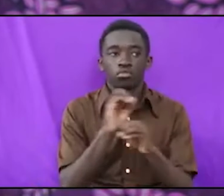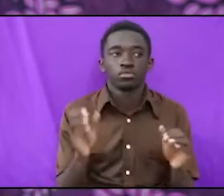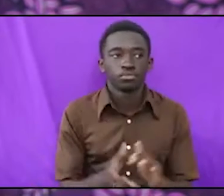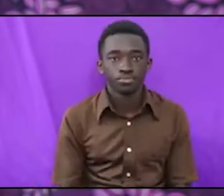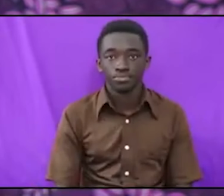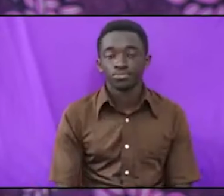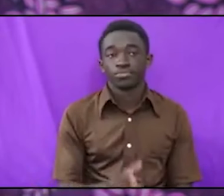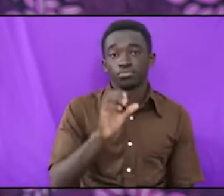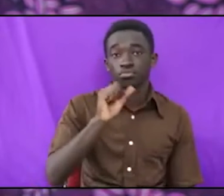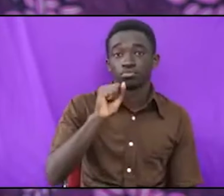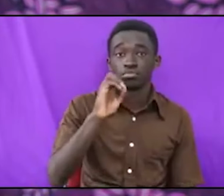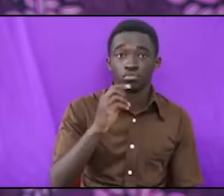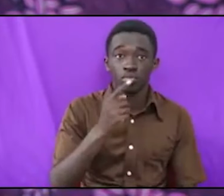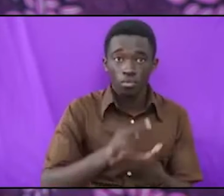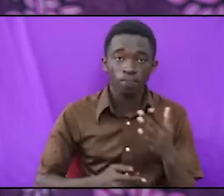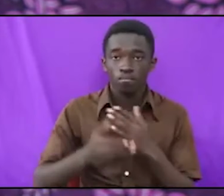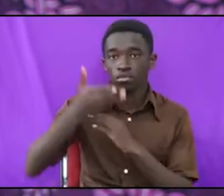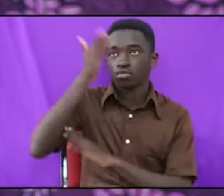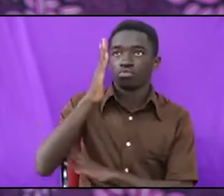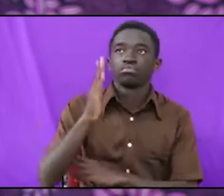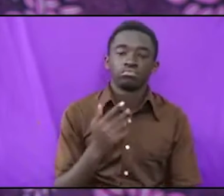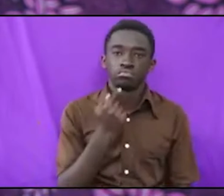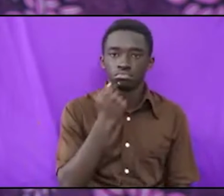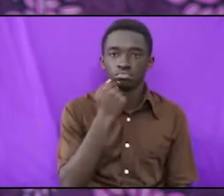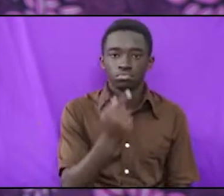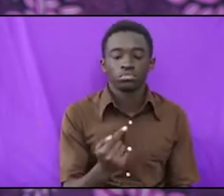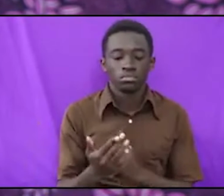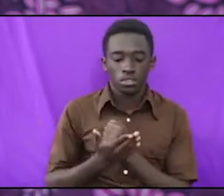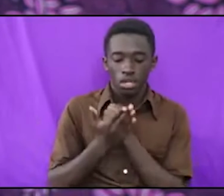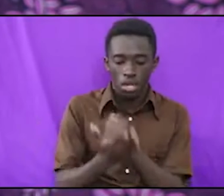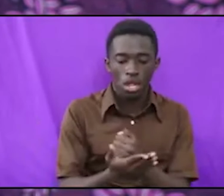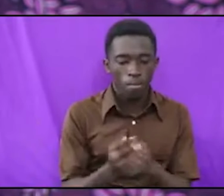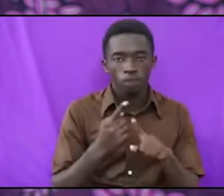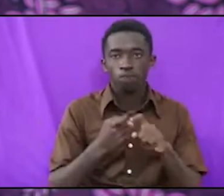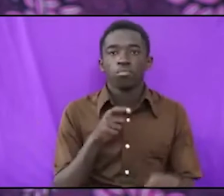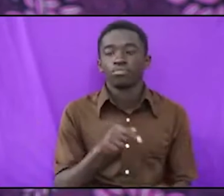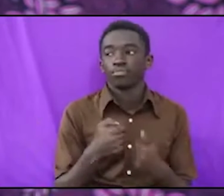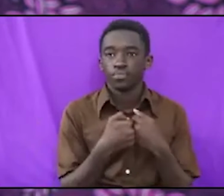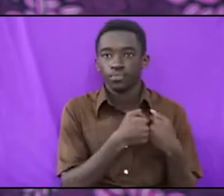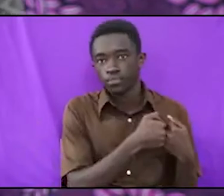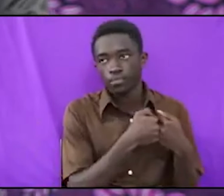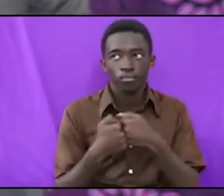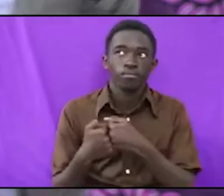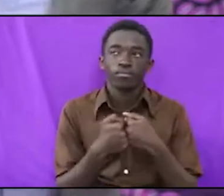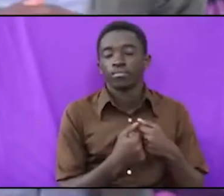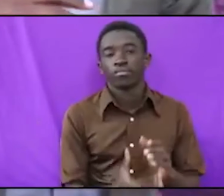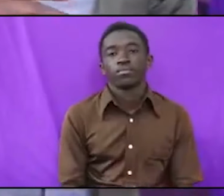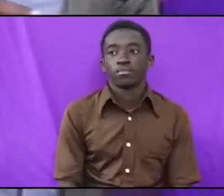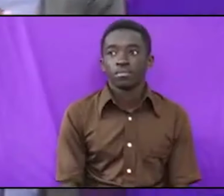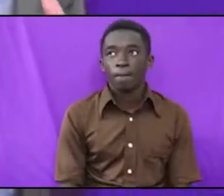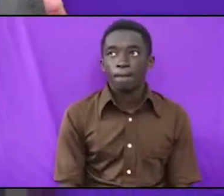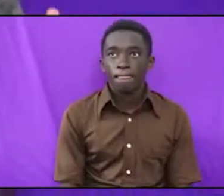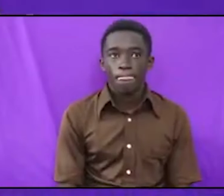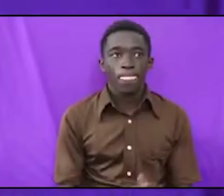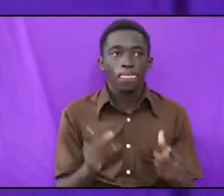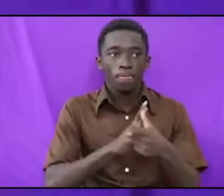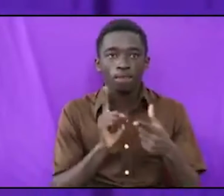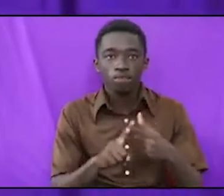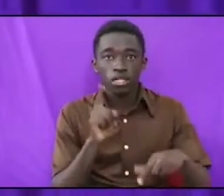God lifts them and helps them out of that challenge. Then, as they